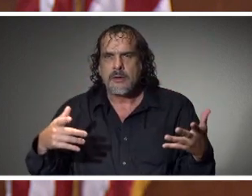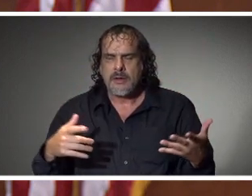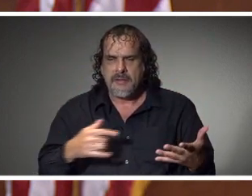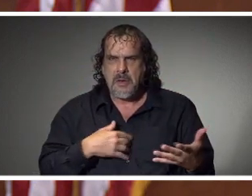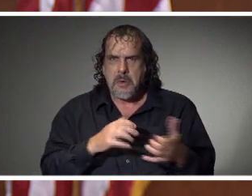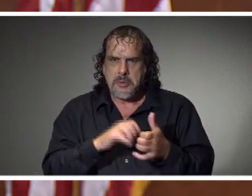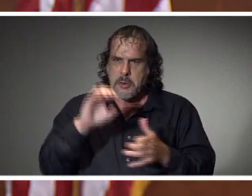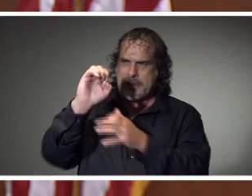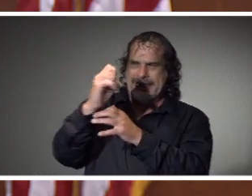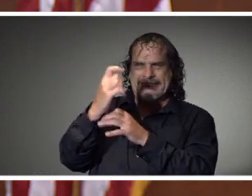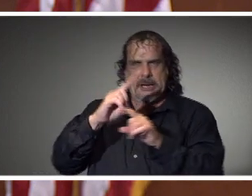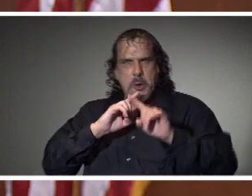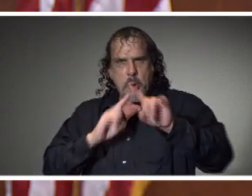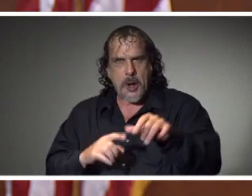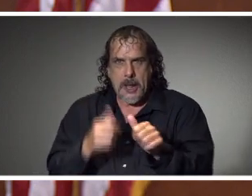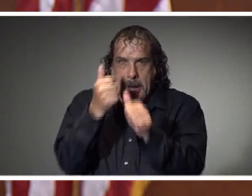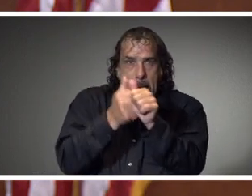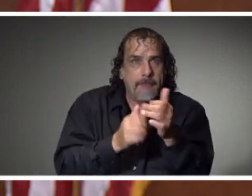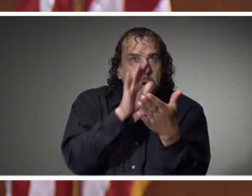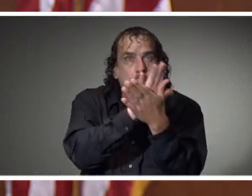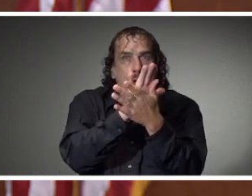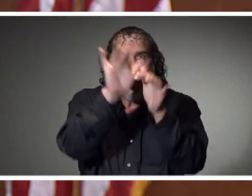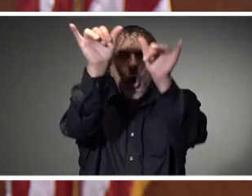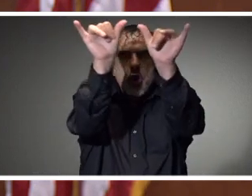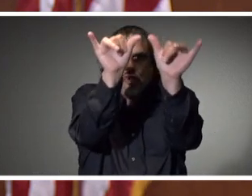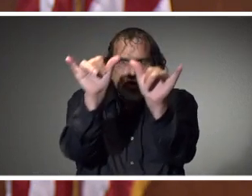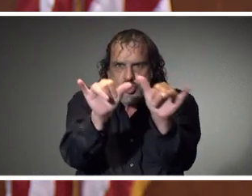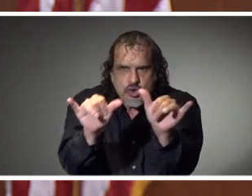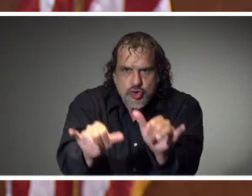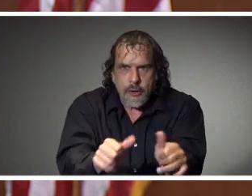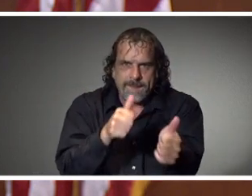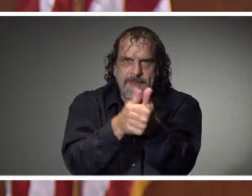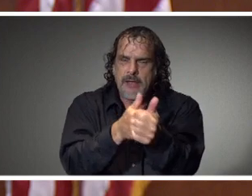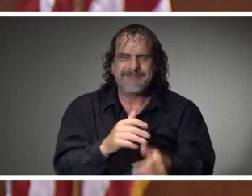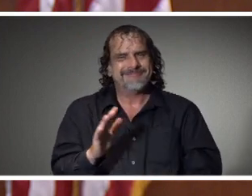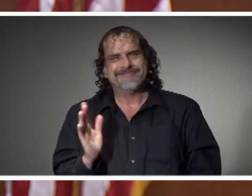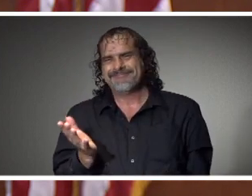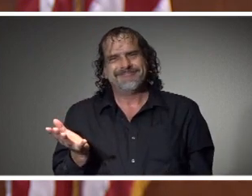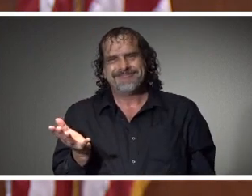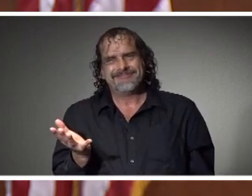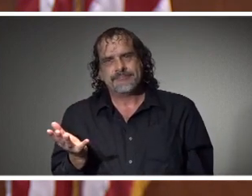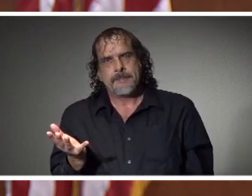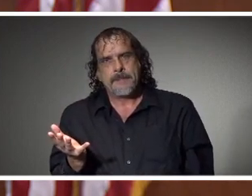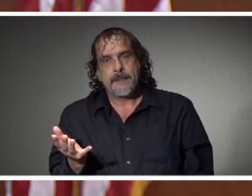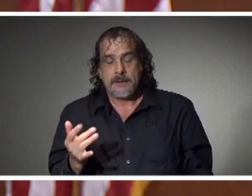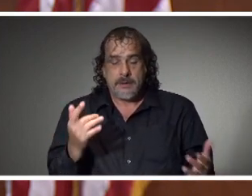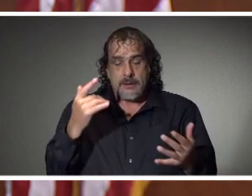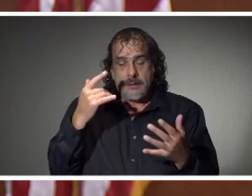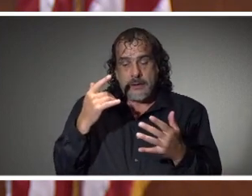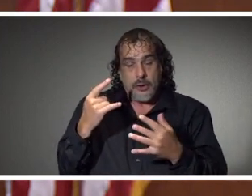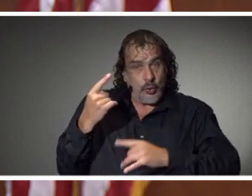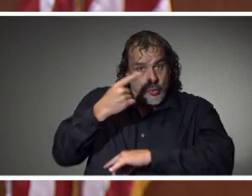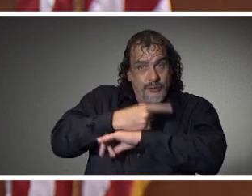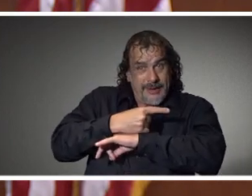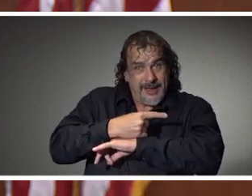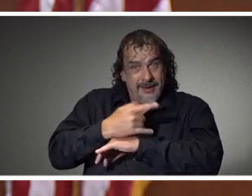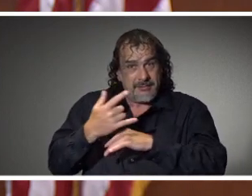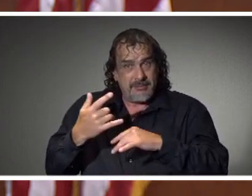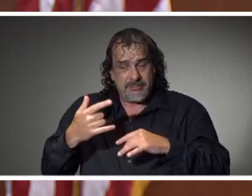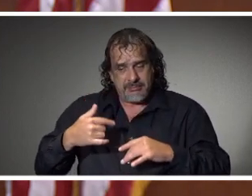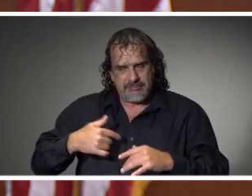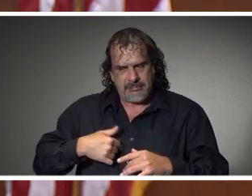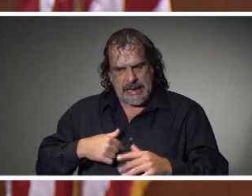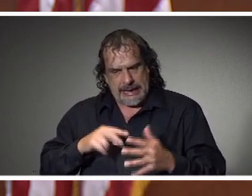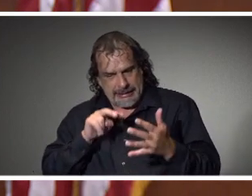mandating that every school acts exactly the same. As of today, I do not see